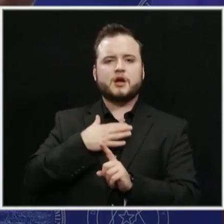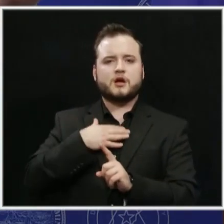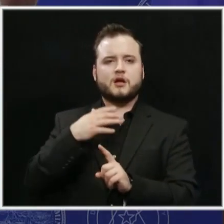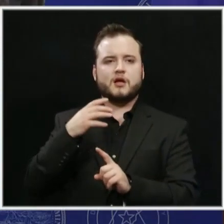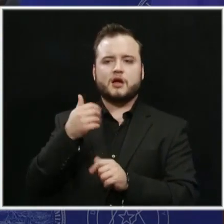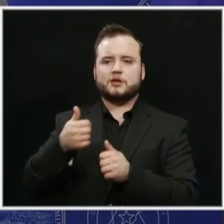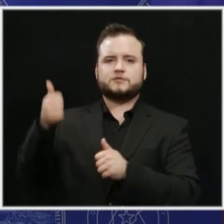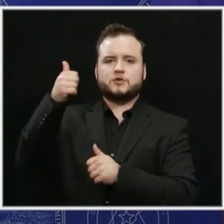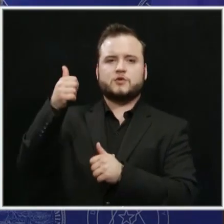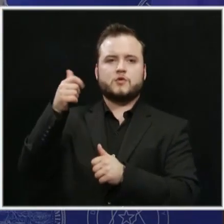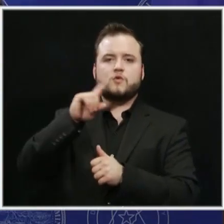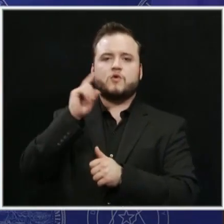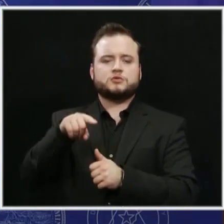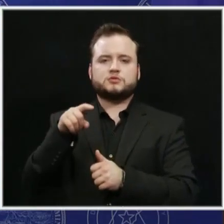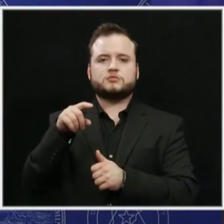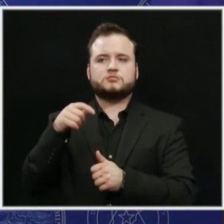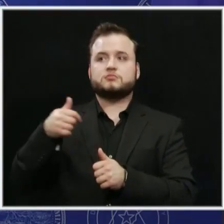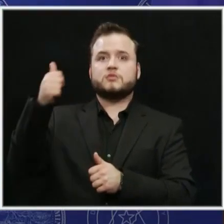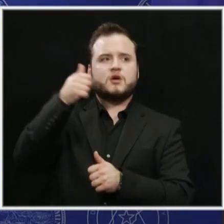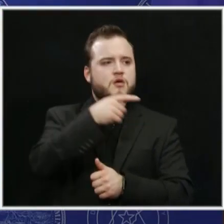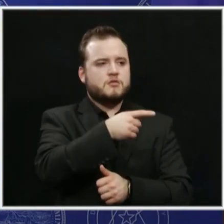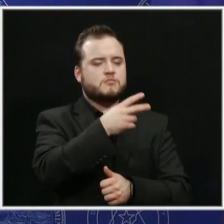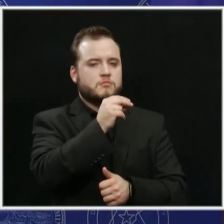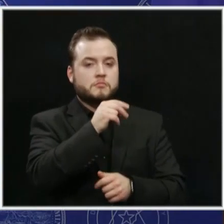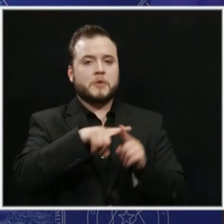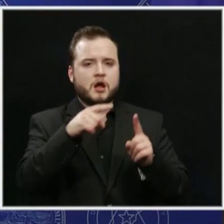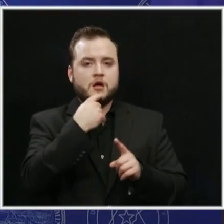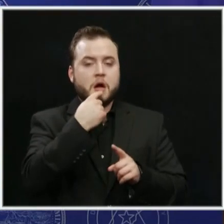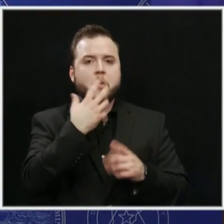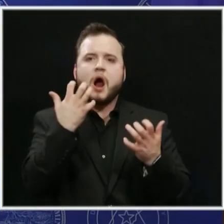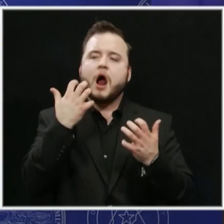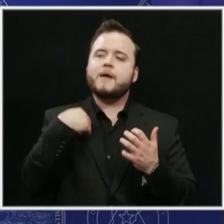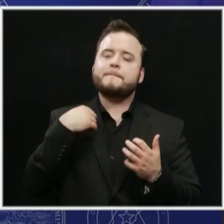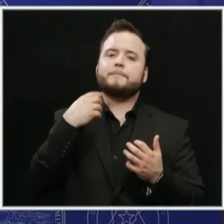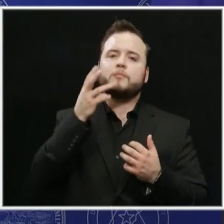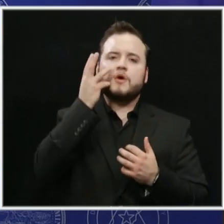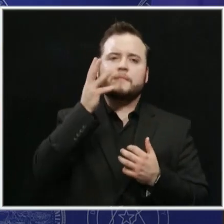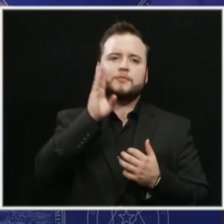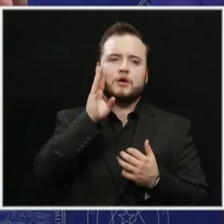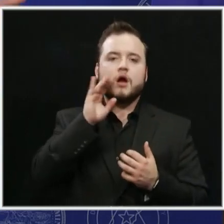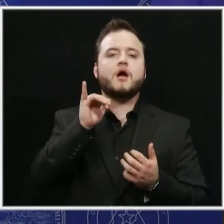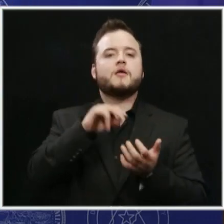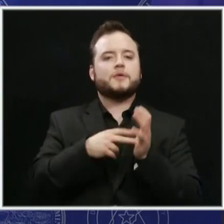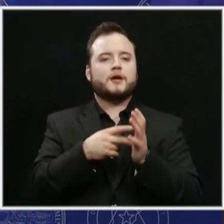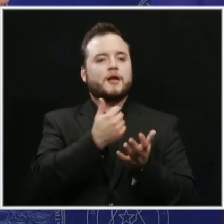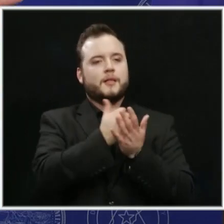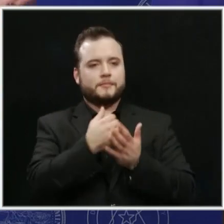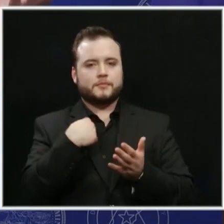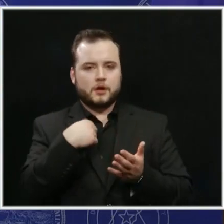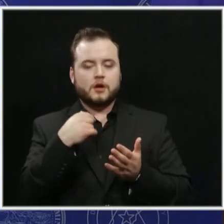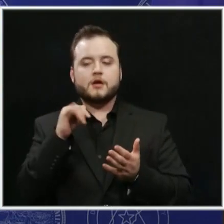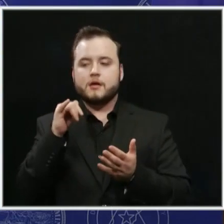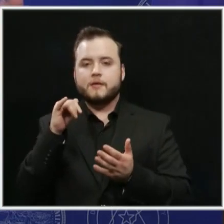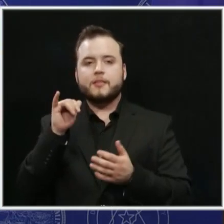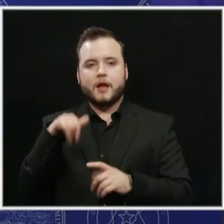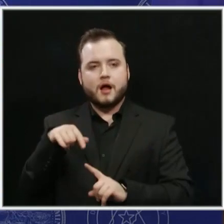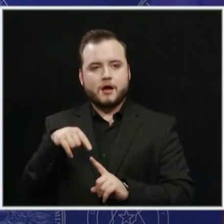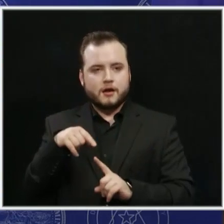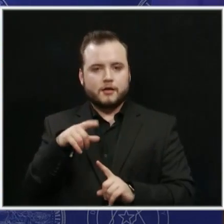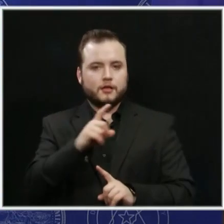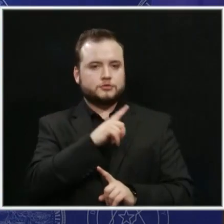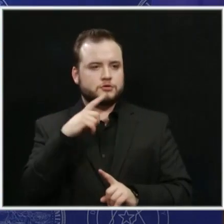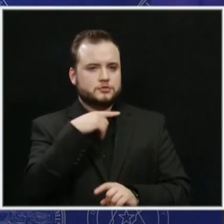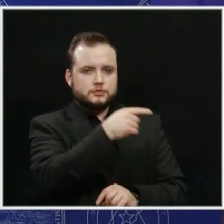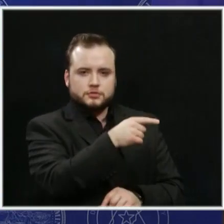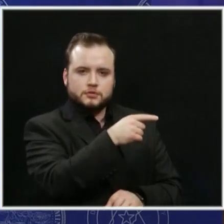work in collaboration. Craft the bill. I already saw that some people said, why not mix drinks on that? That's the legislative process. They work together and reach a